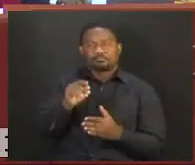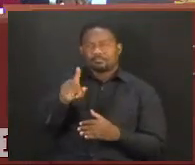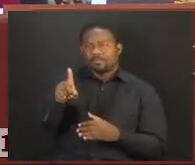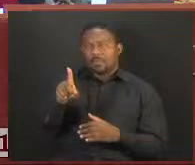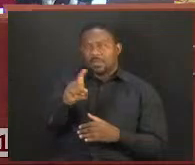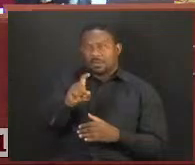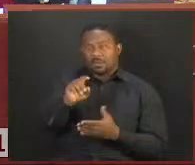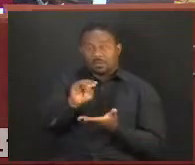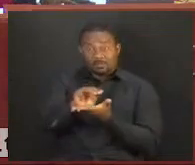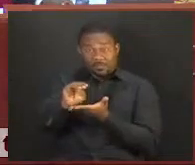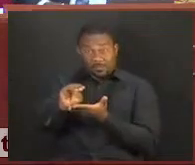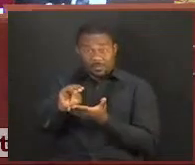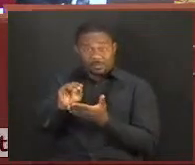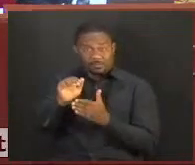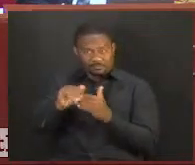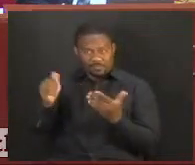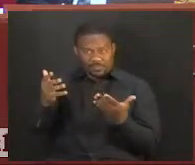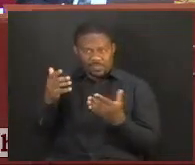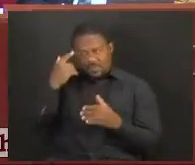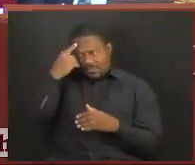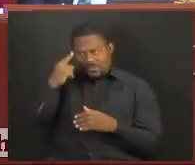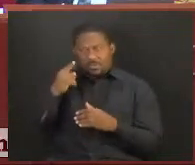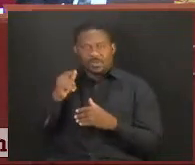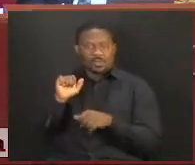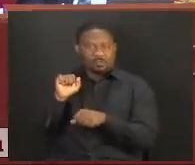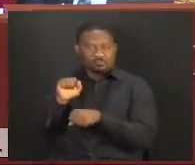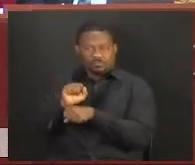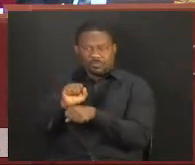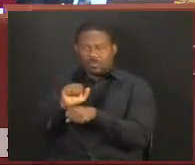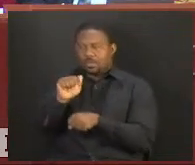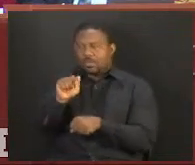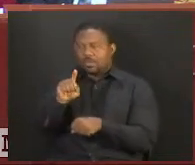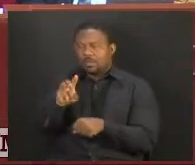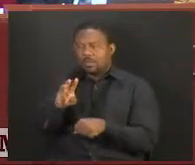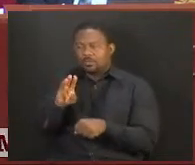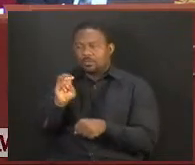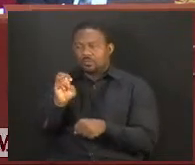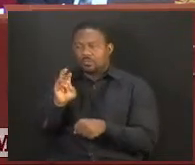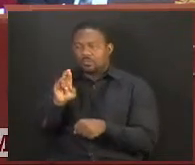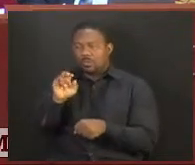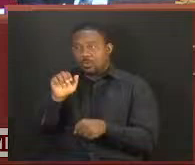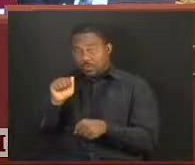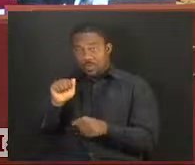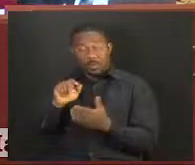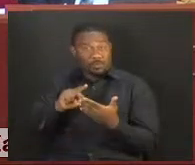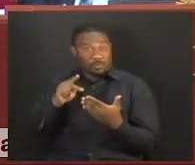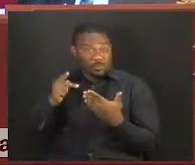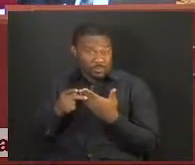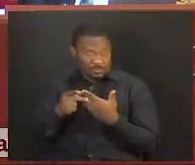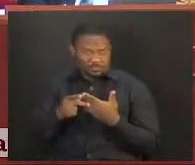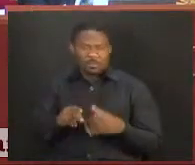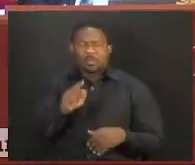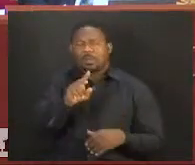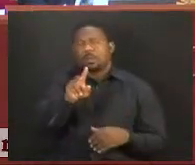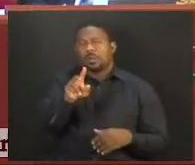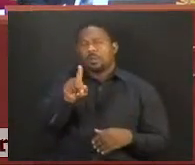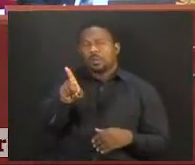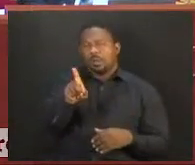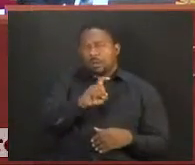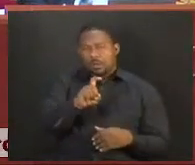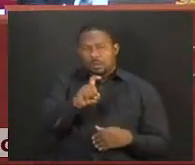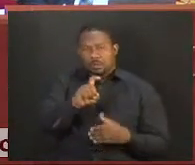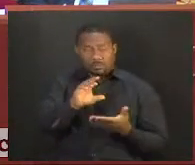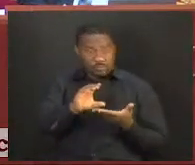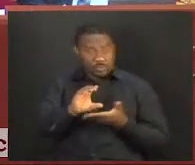Ghana cedis to the Edumewura Program. Mr. Speaker, an amount of 100 million Ghana cedis has been allocated